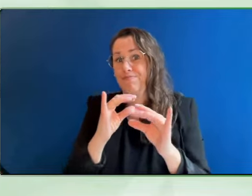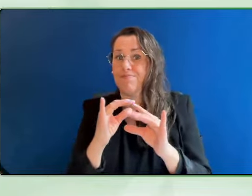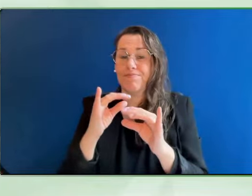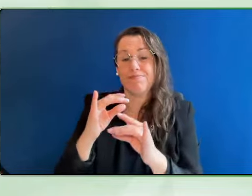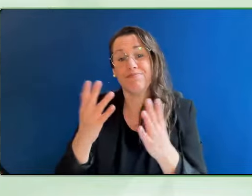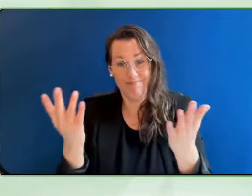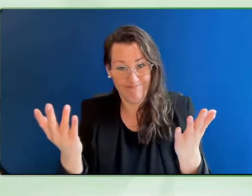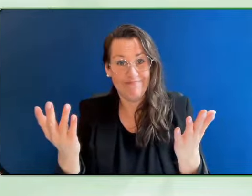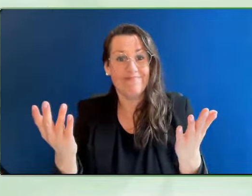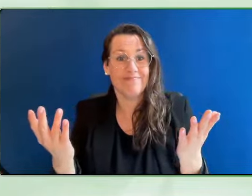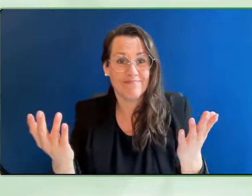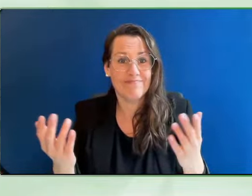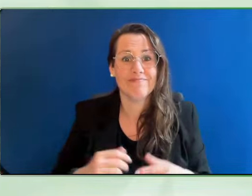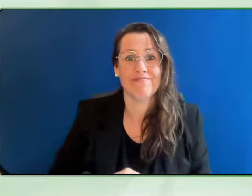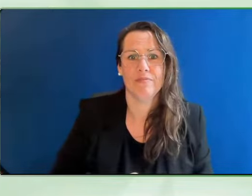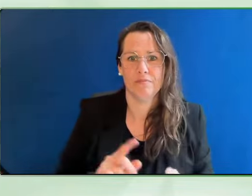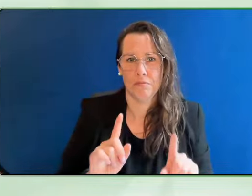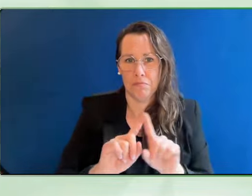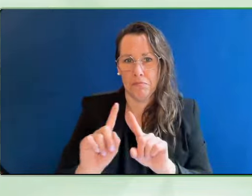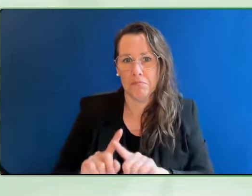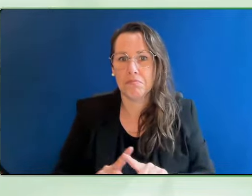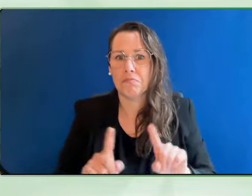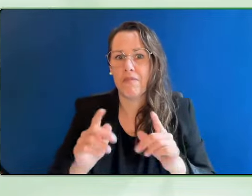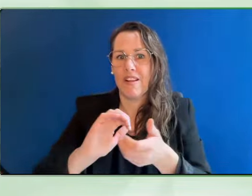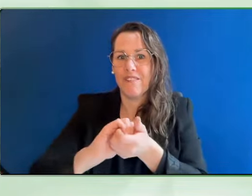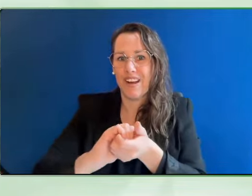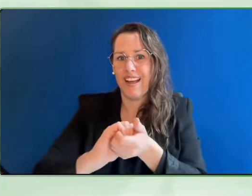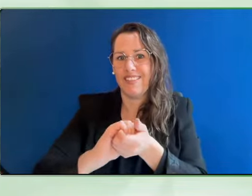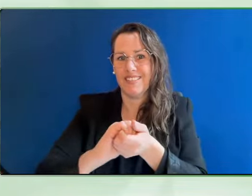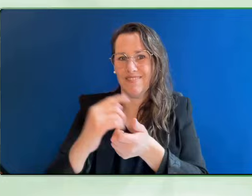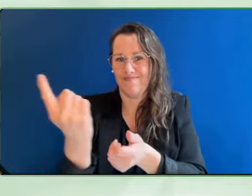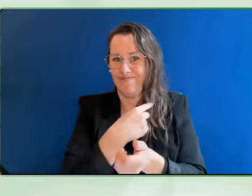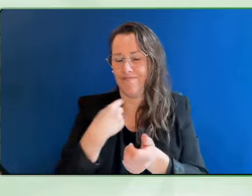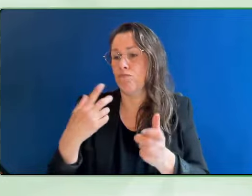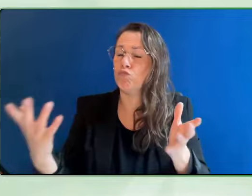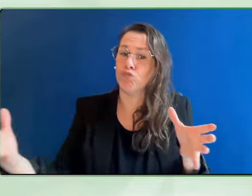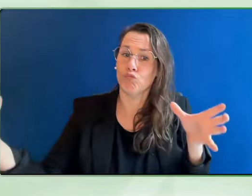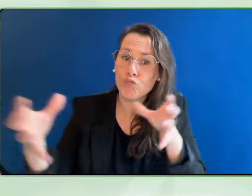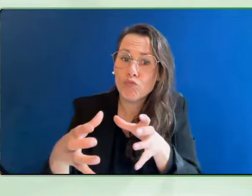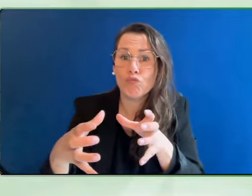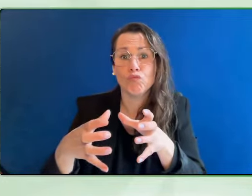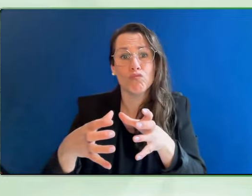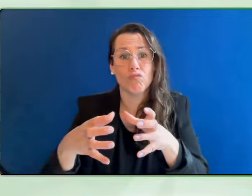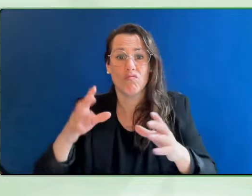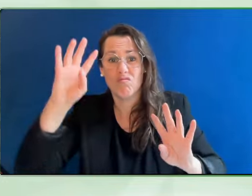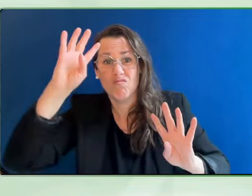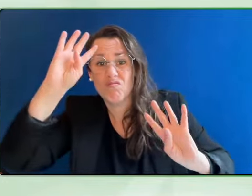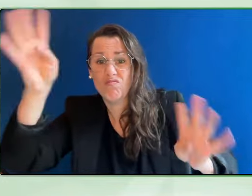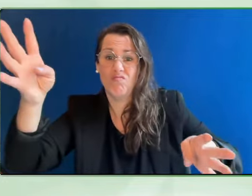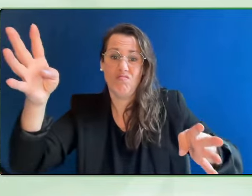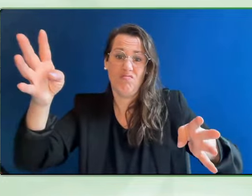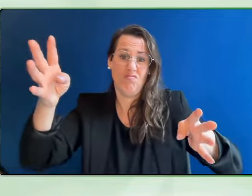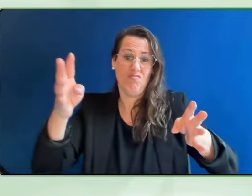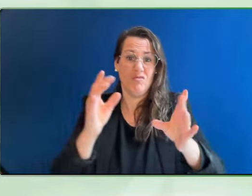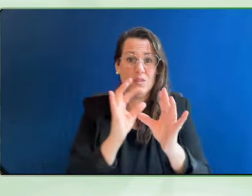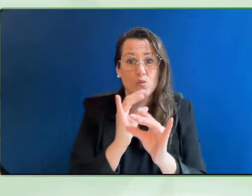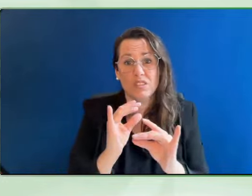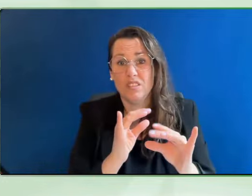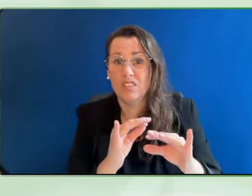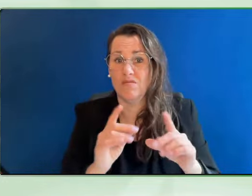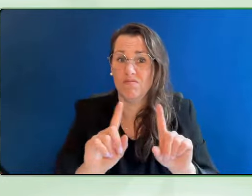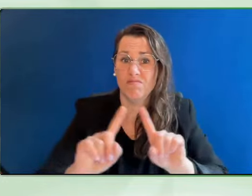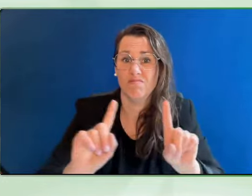of I fell in love with the thing. I fell in love with music at a really early age, and it was not